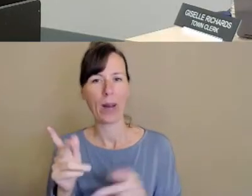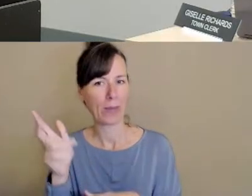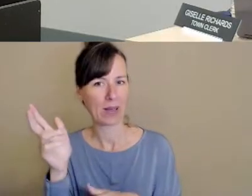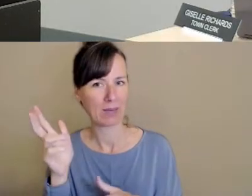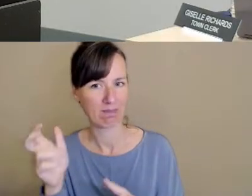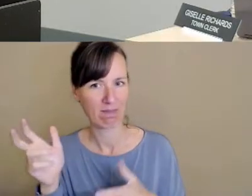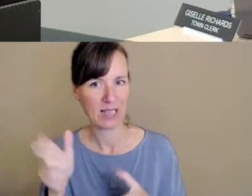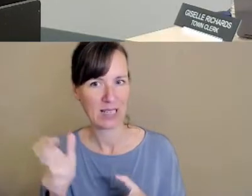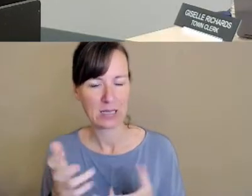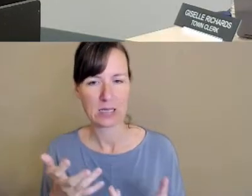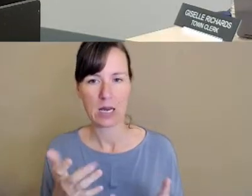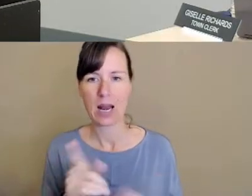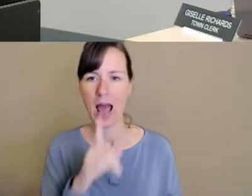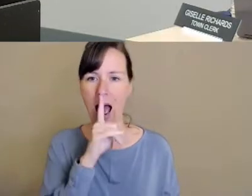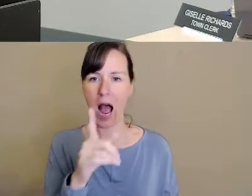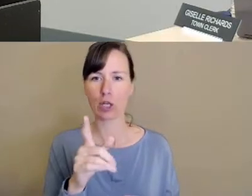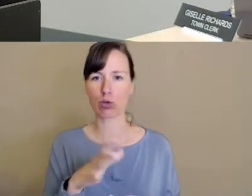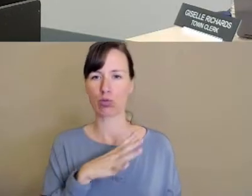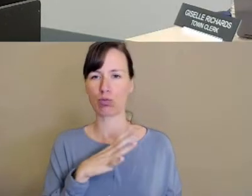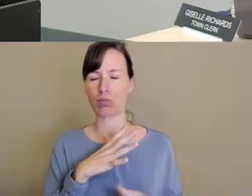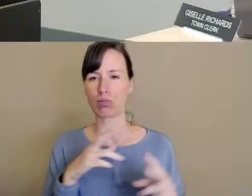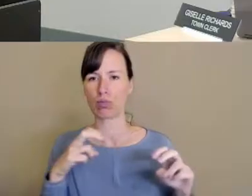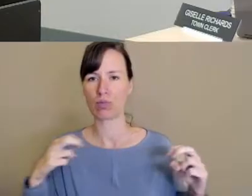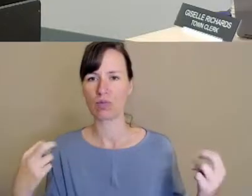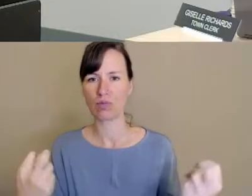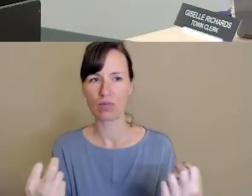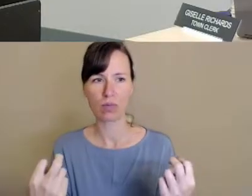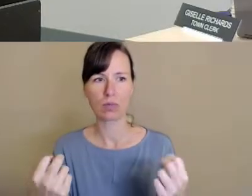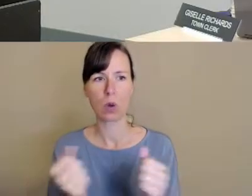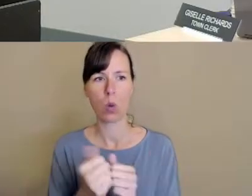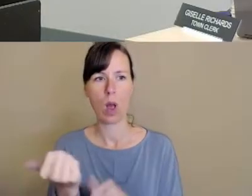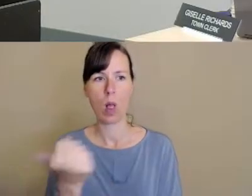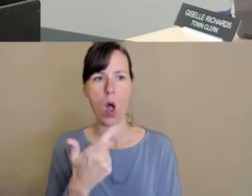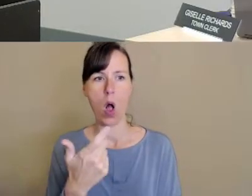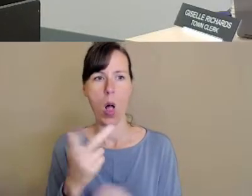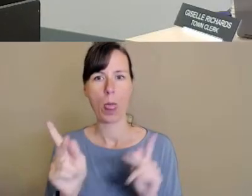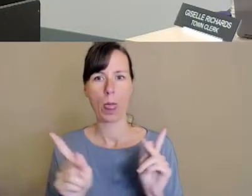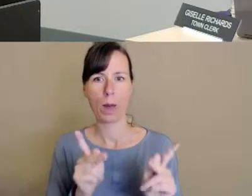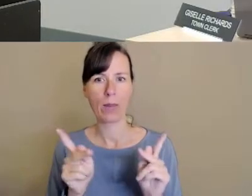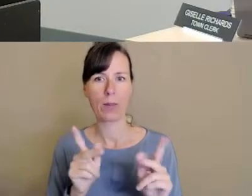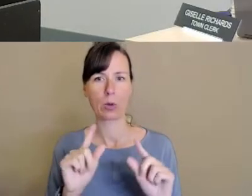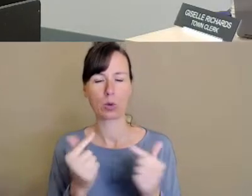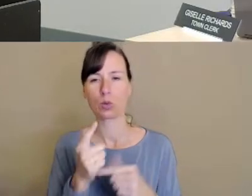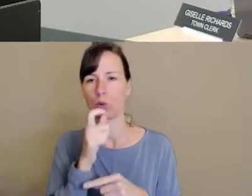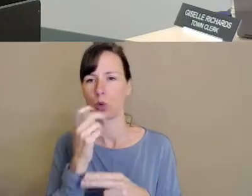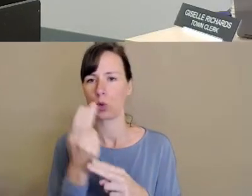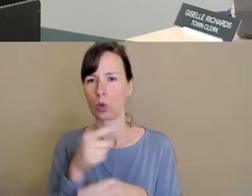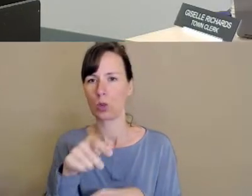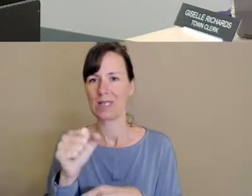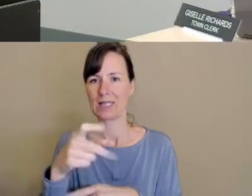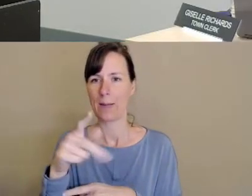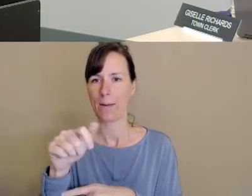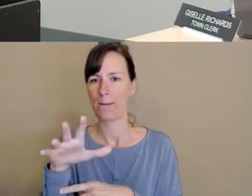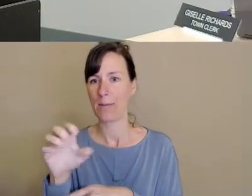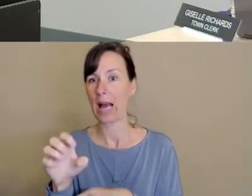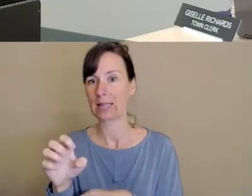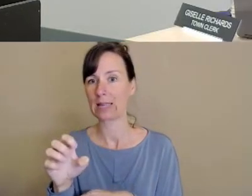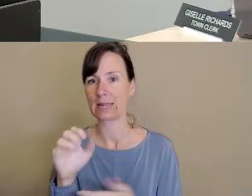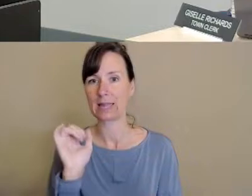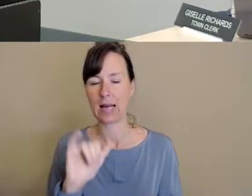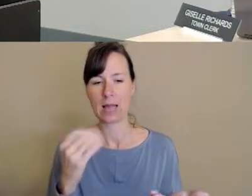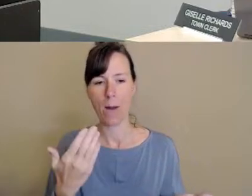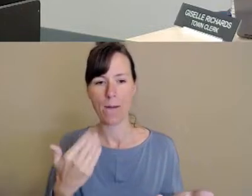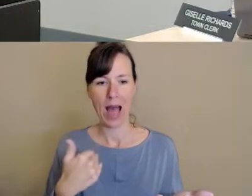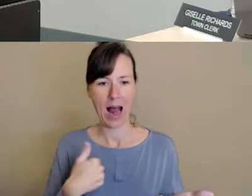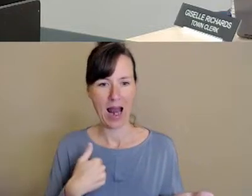an actual formal sit down with all the parties that use that space, that may have requests about